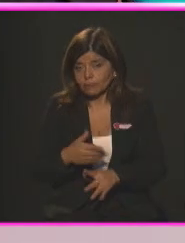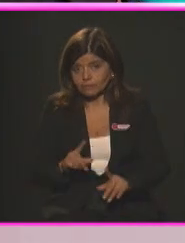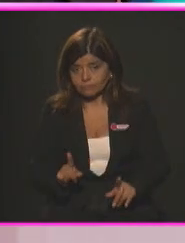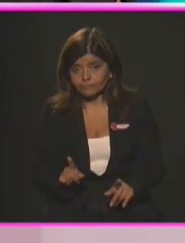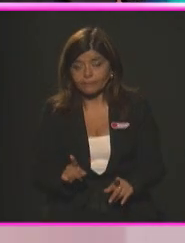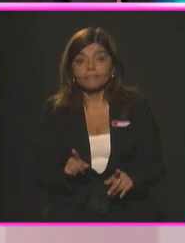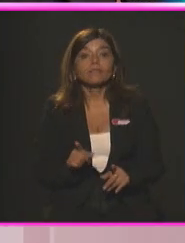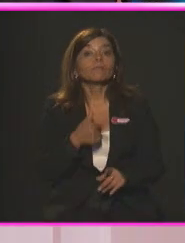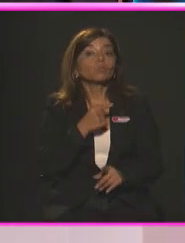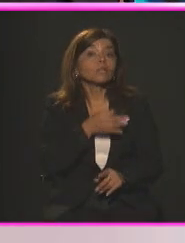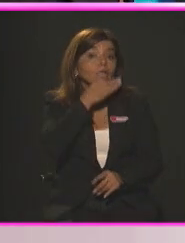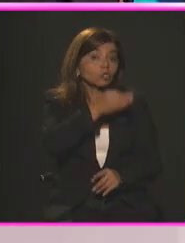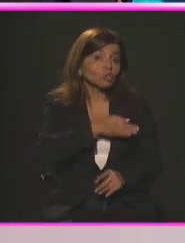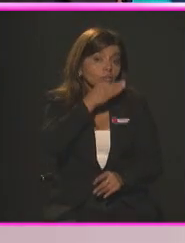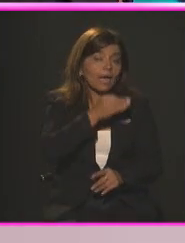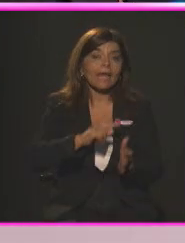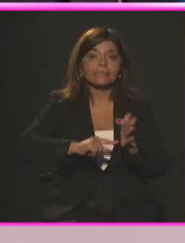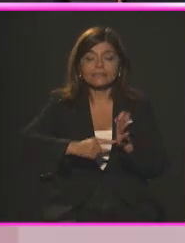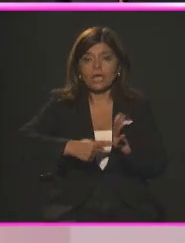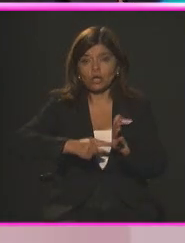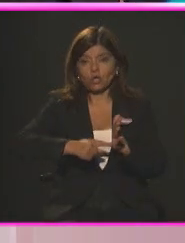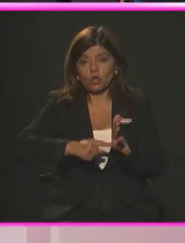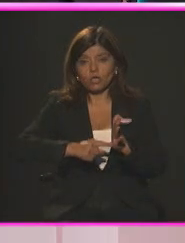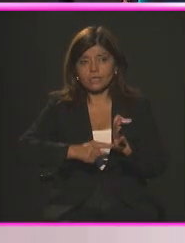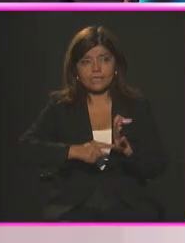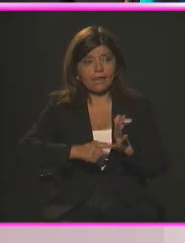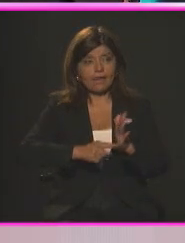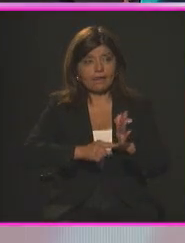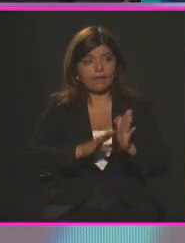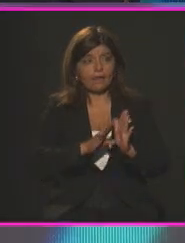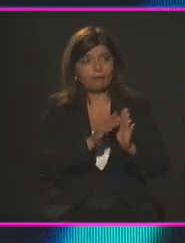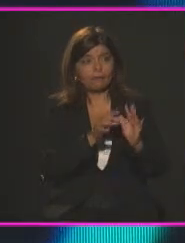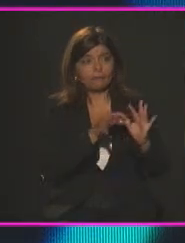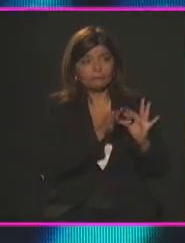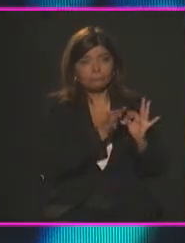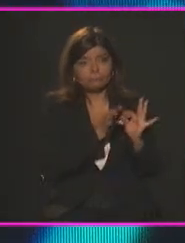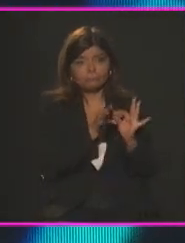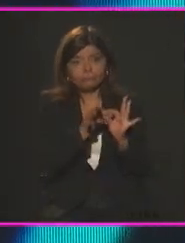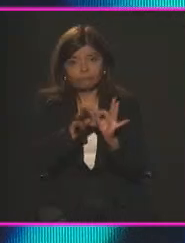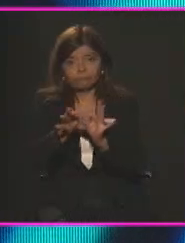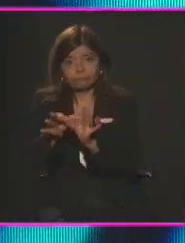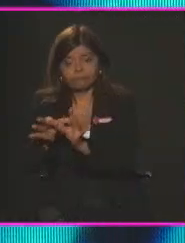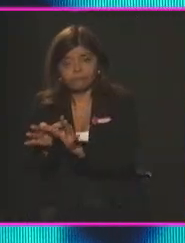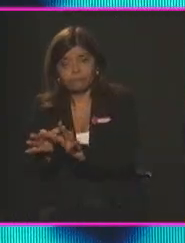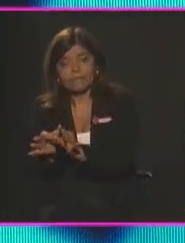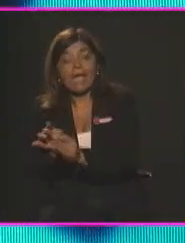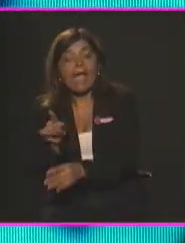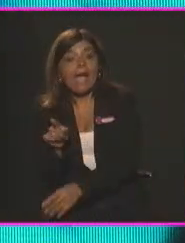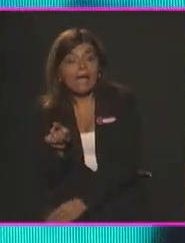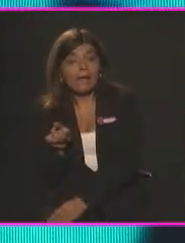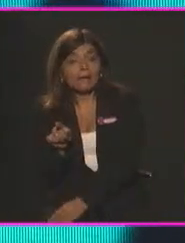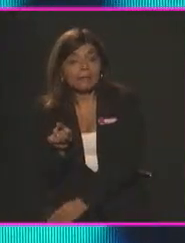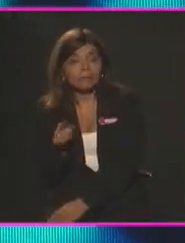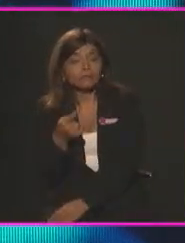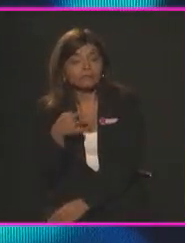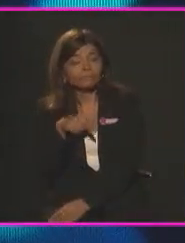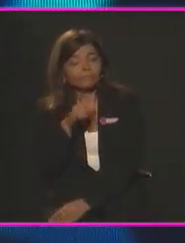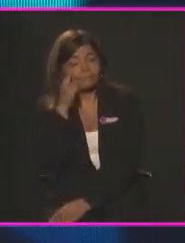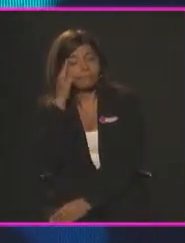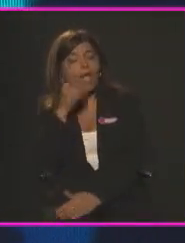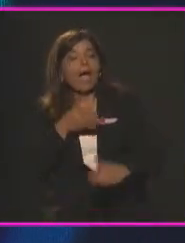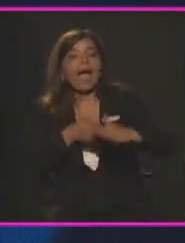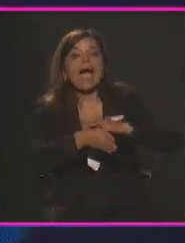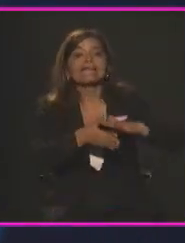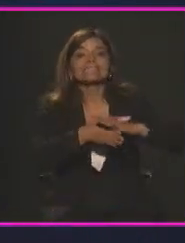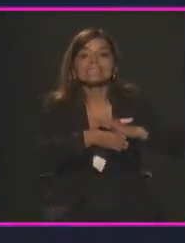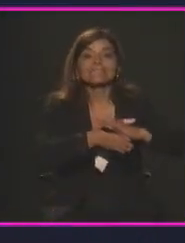of sequencing and the technology of mass spec to read out the metabolites makes this kind of thing accessible at price points that are far cheaper